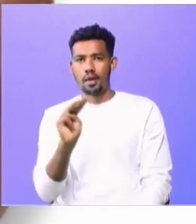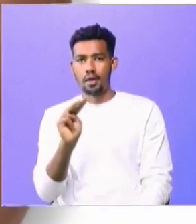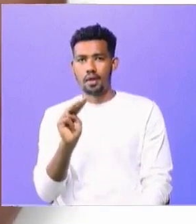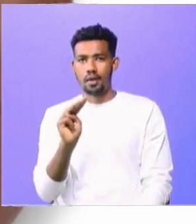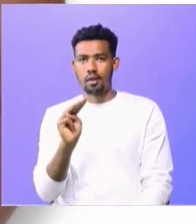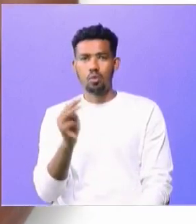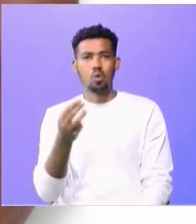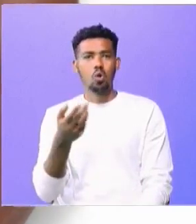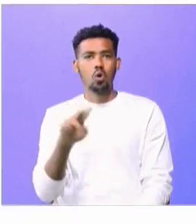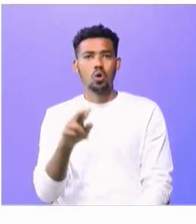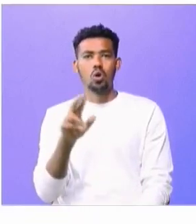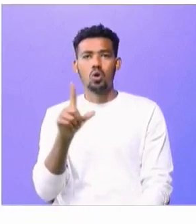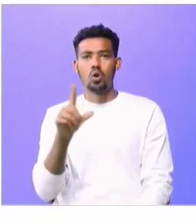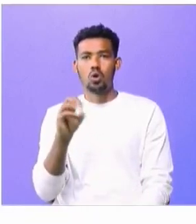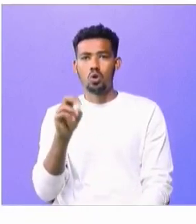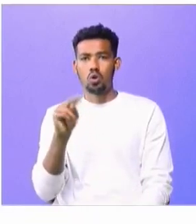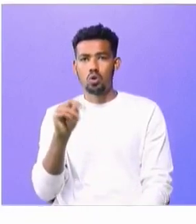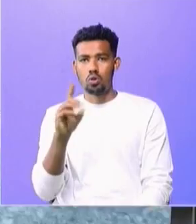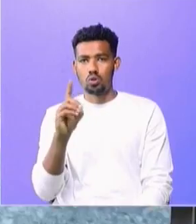Cafe.